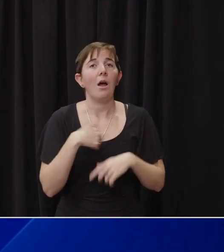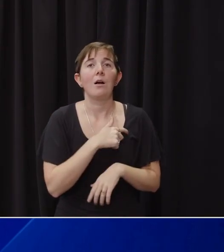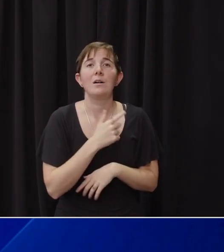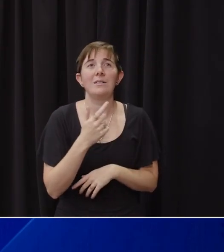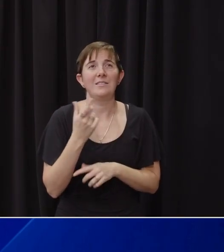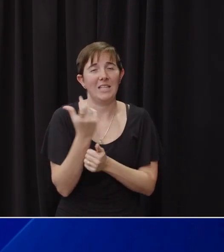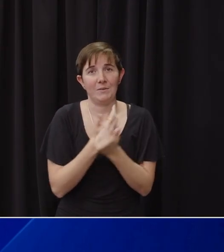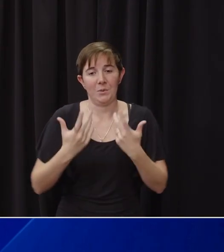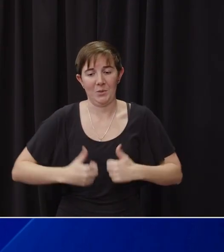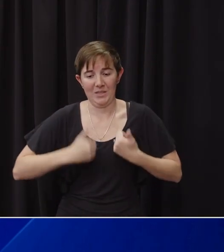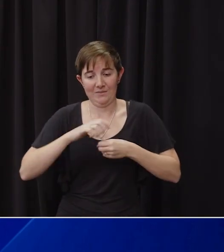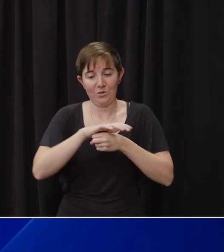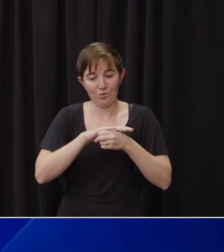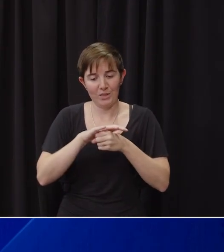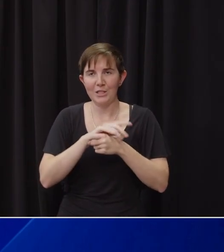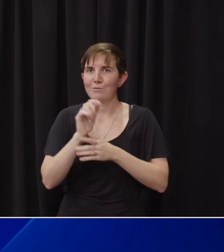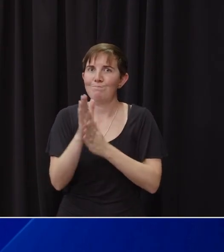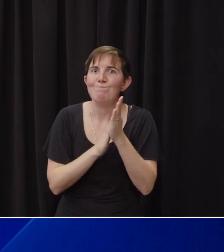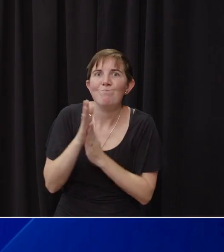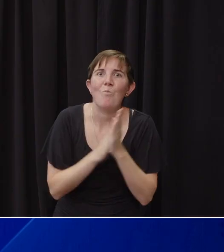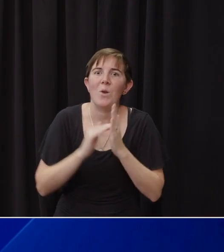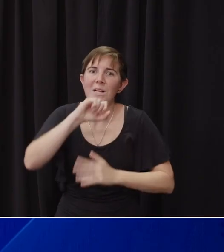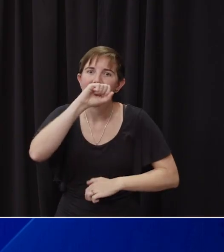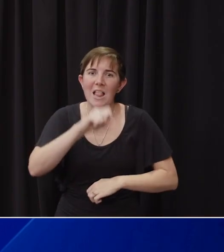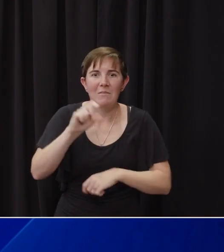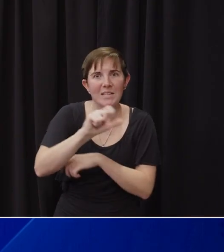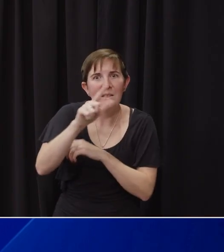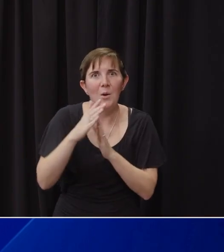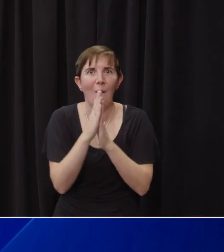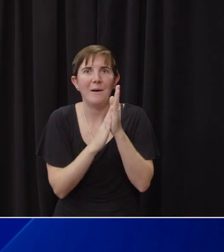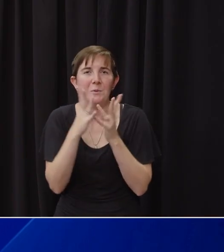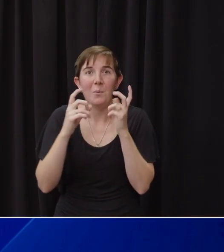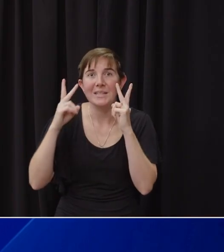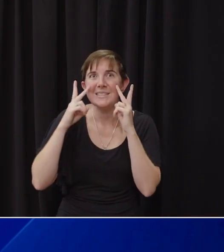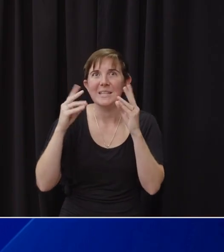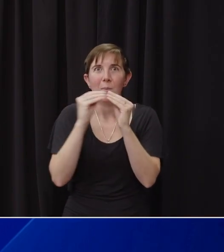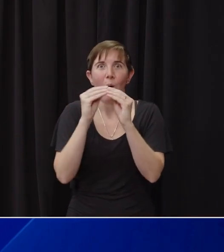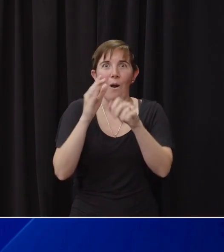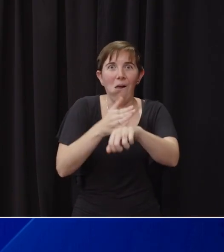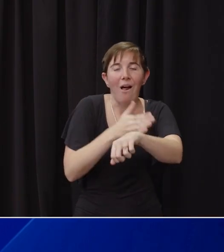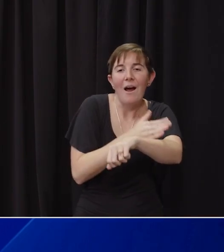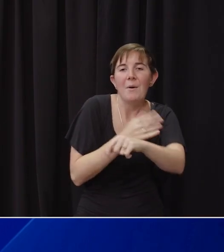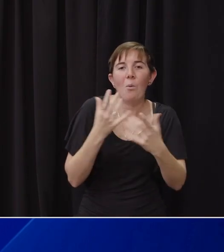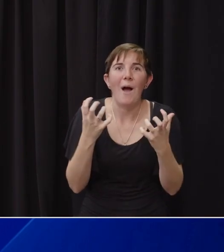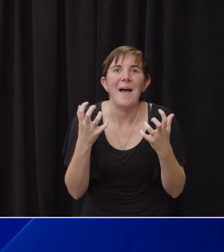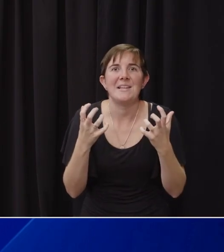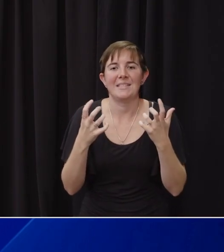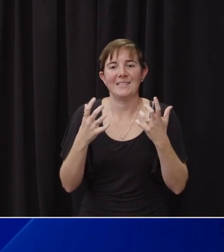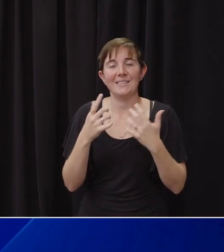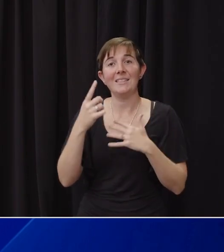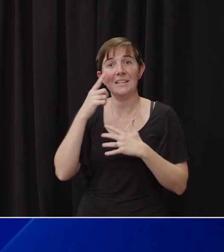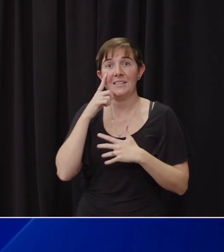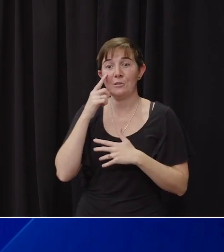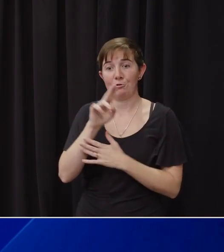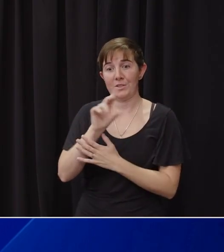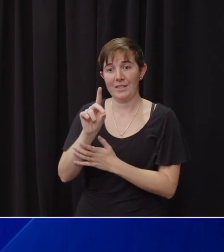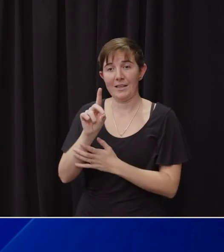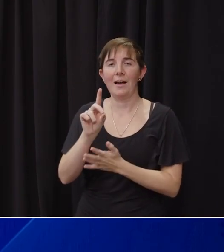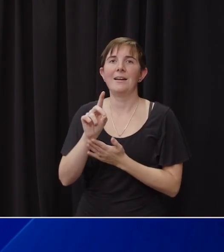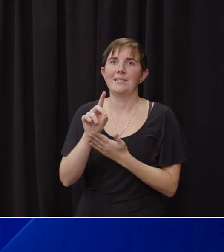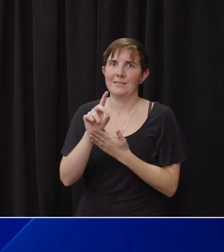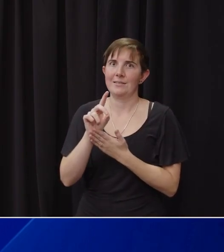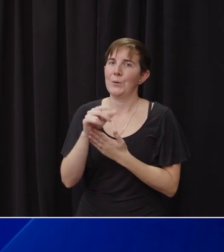Everyone who lives in the region is passionate about it. We want to see a brighter future. And I think universal design